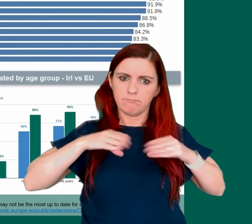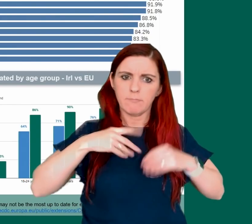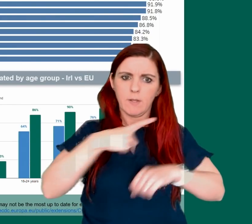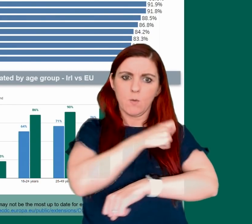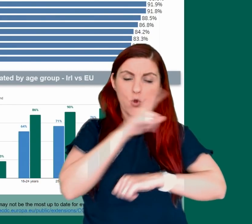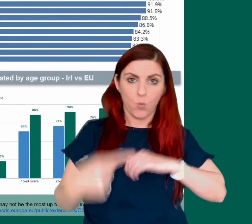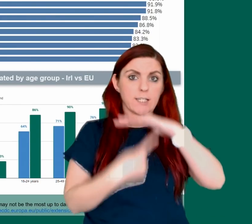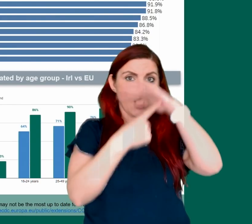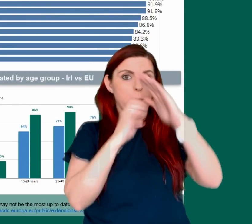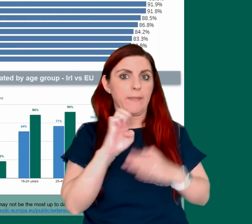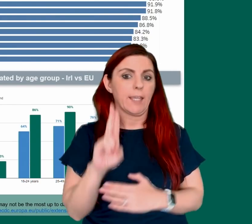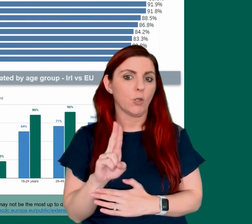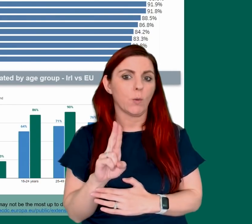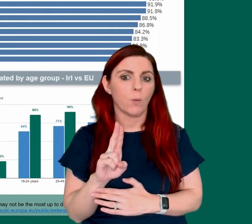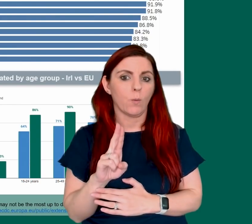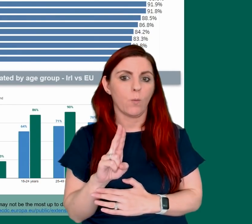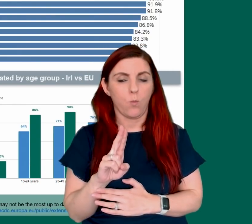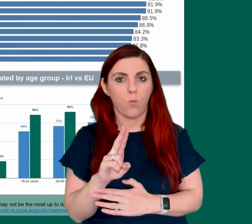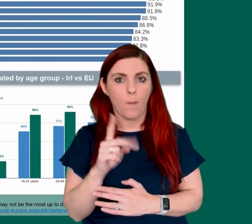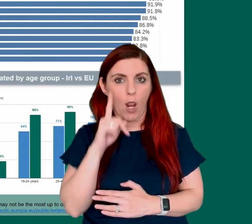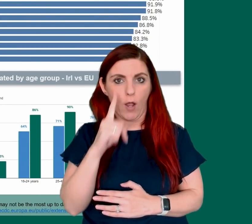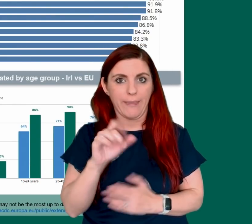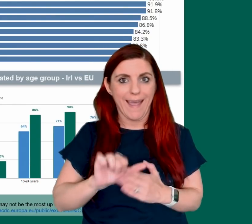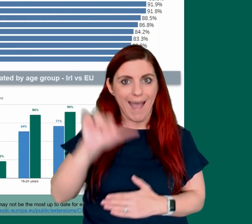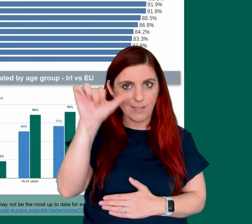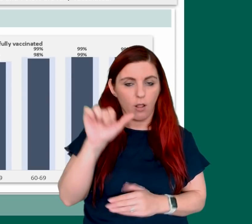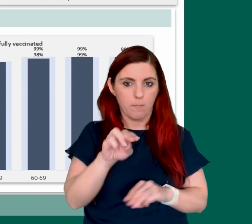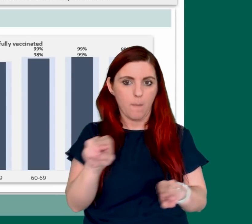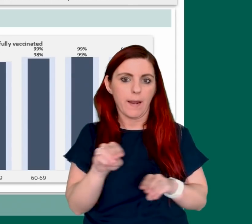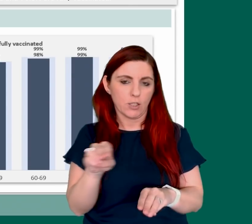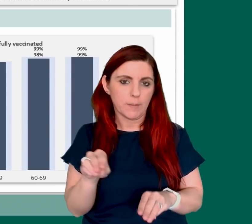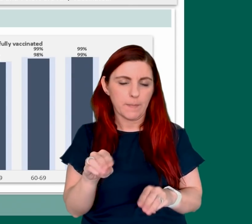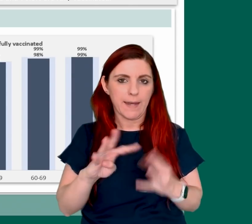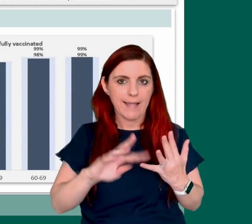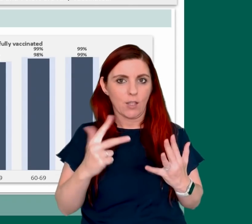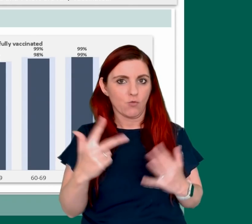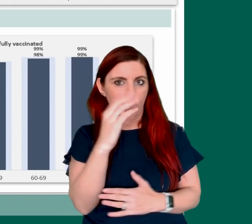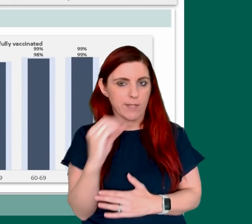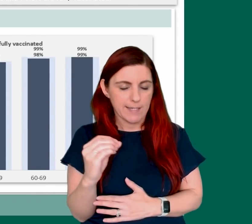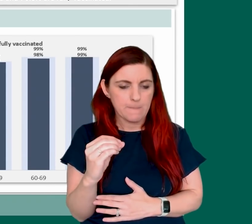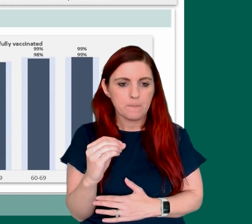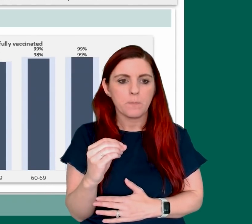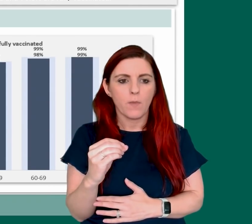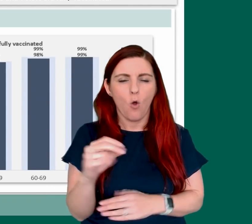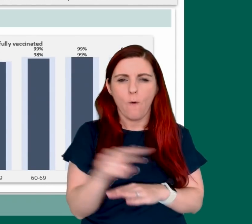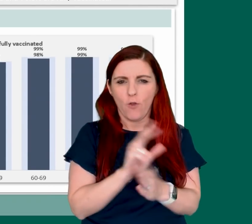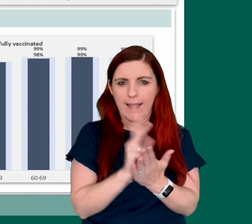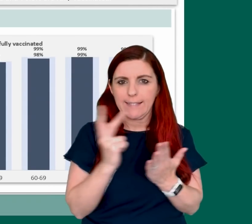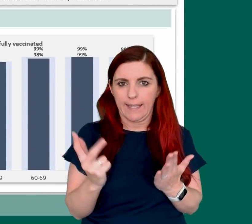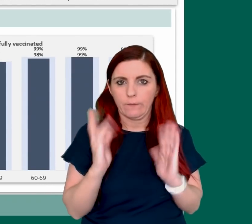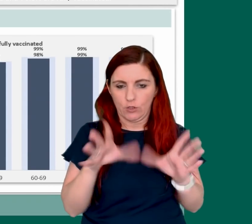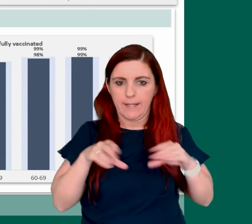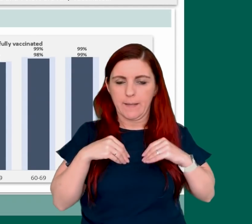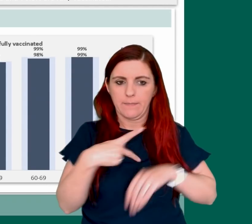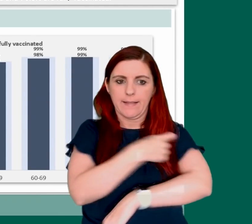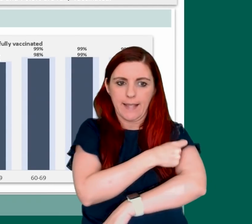full vaccinations of the adult population, age 18 or more, of 93%. And looking across the age groups, high uptake